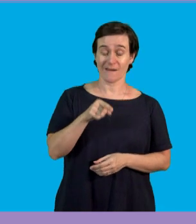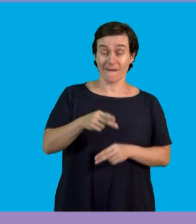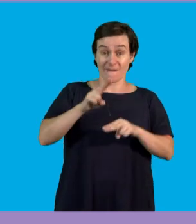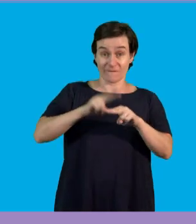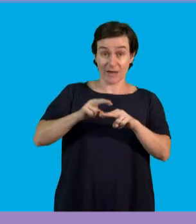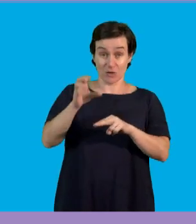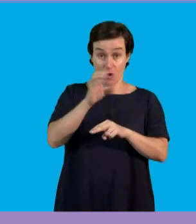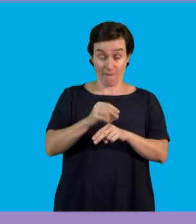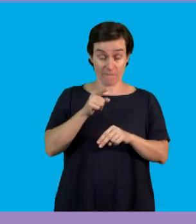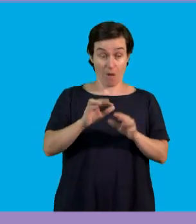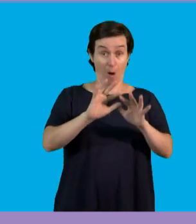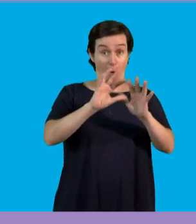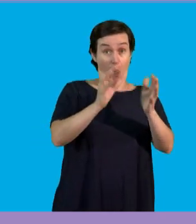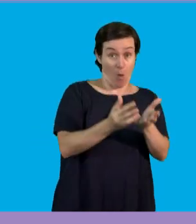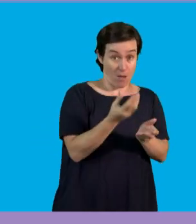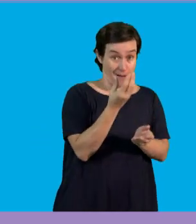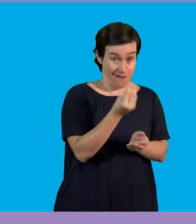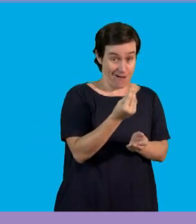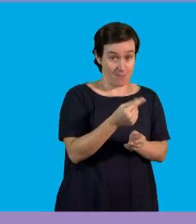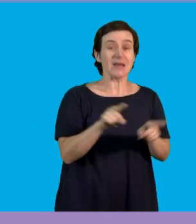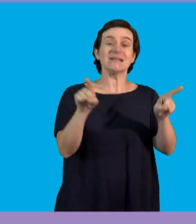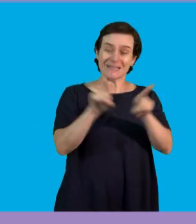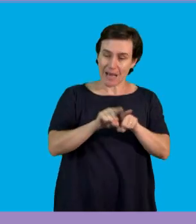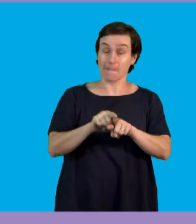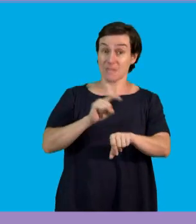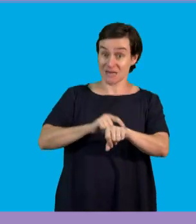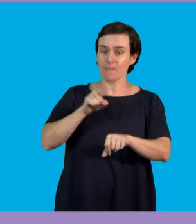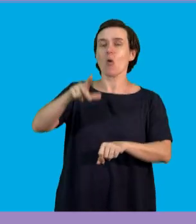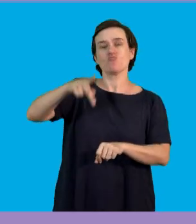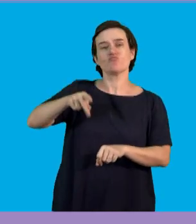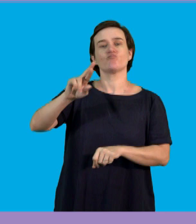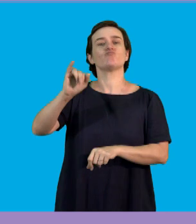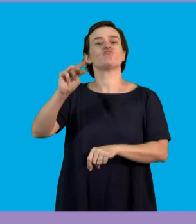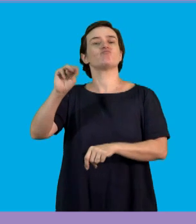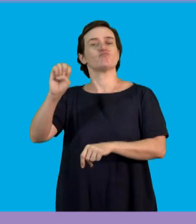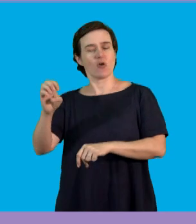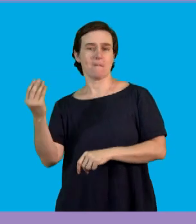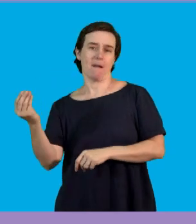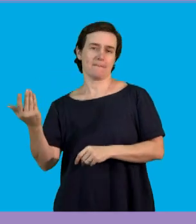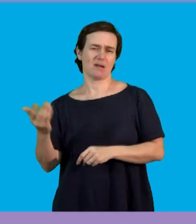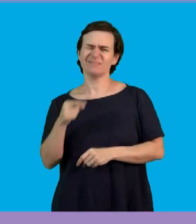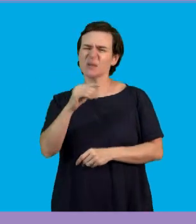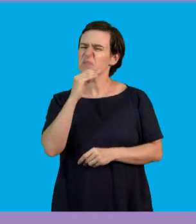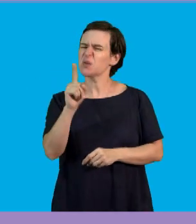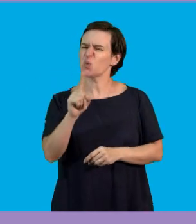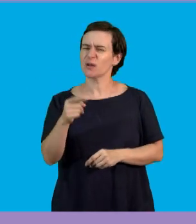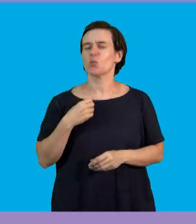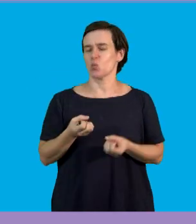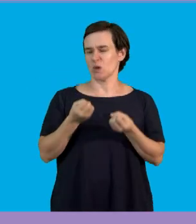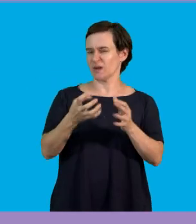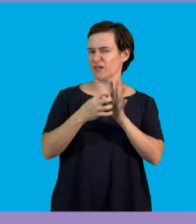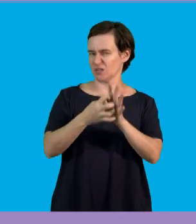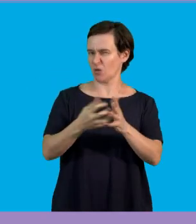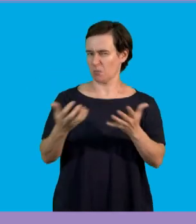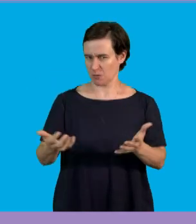are factors of a whole number that are also prime numbers. What does this mean? Let's look